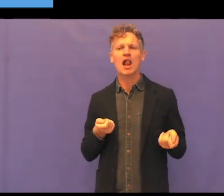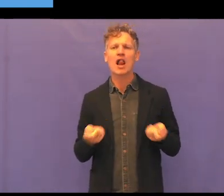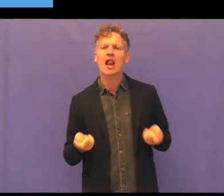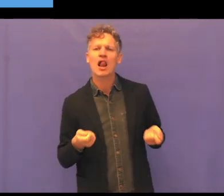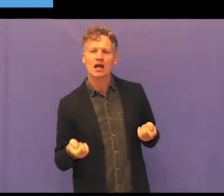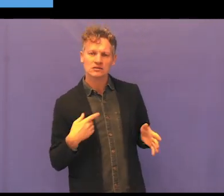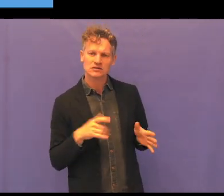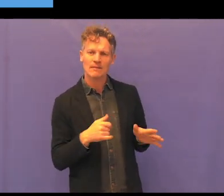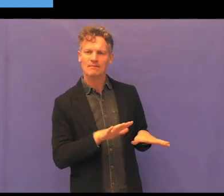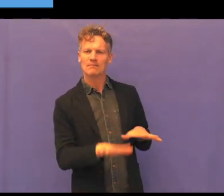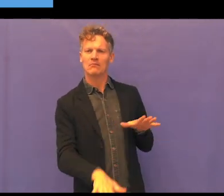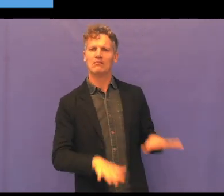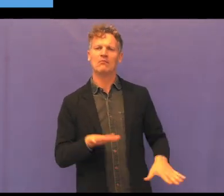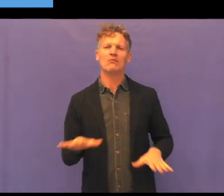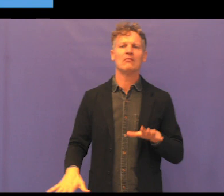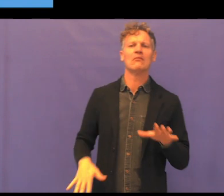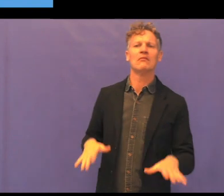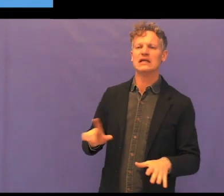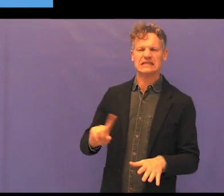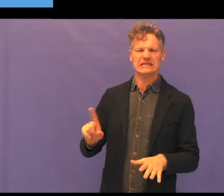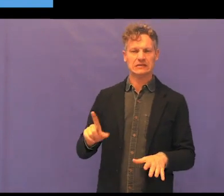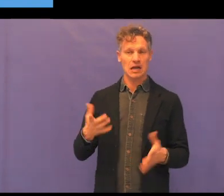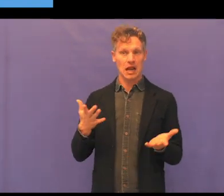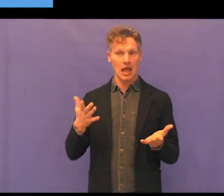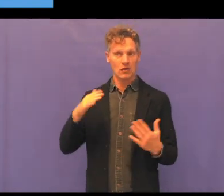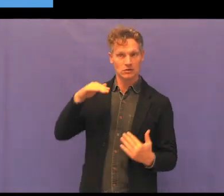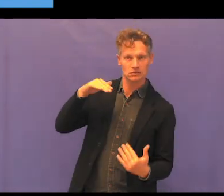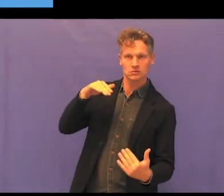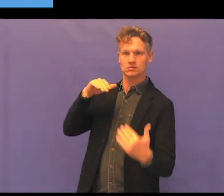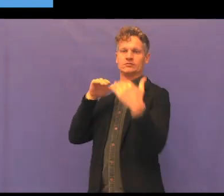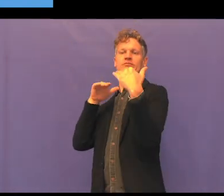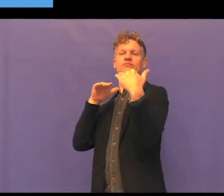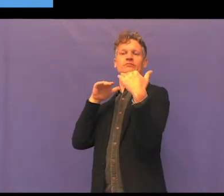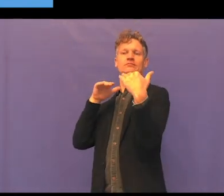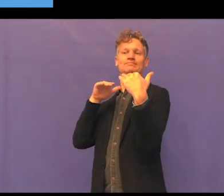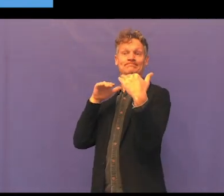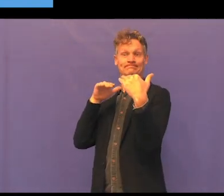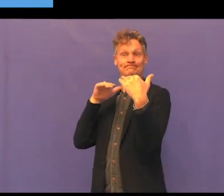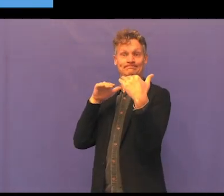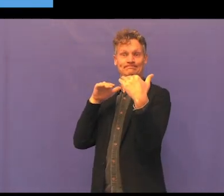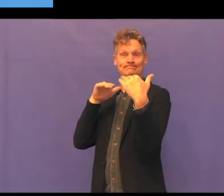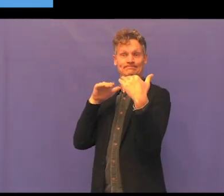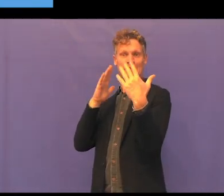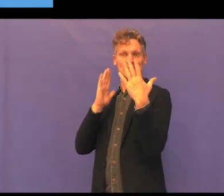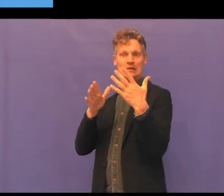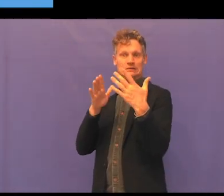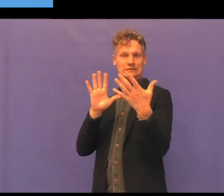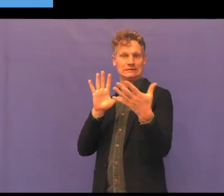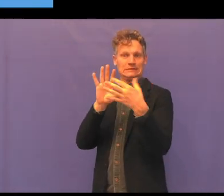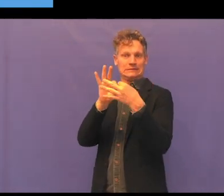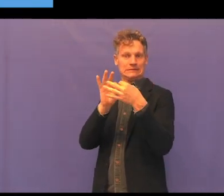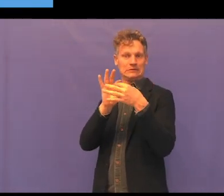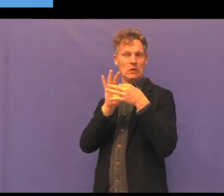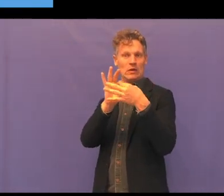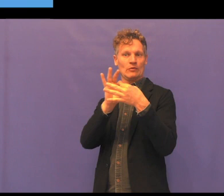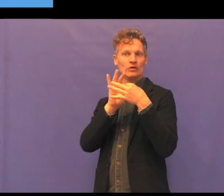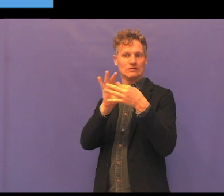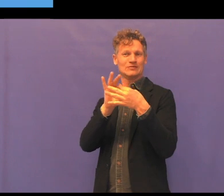certain areas of constitutional law and in what's called eco-jurisprudence, where